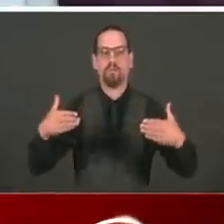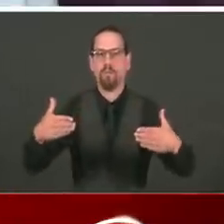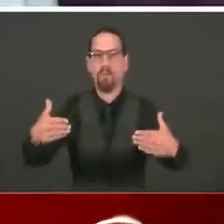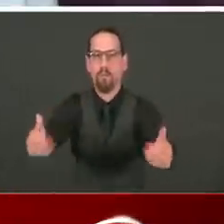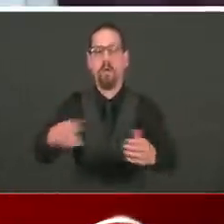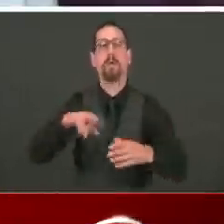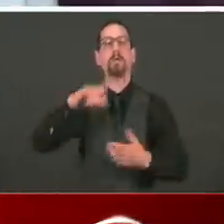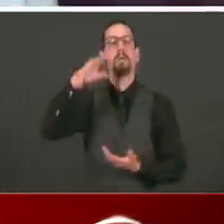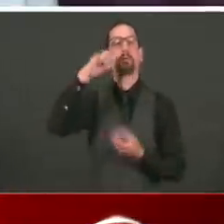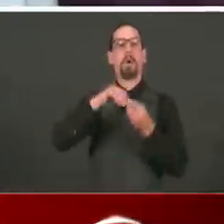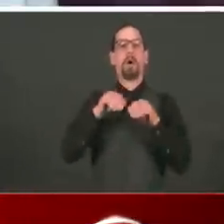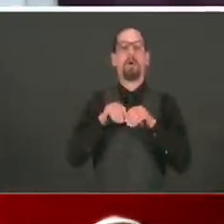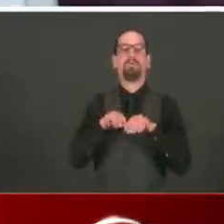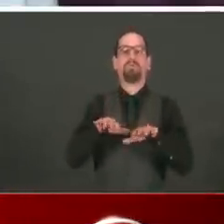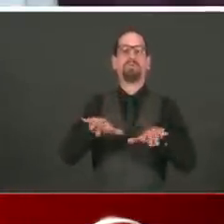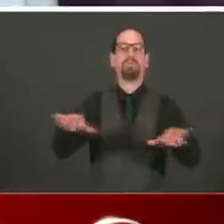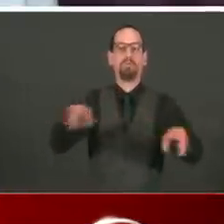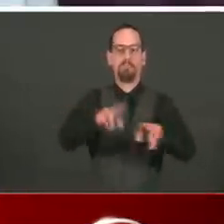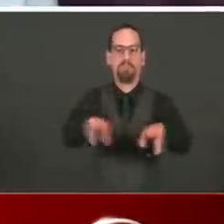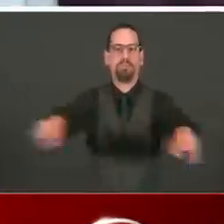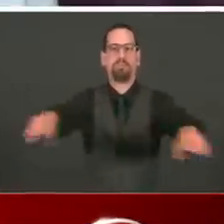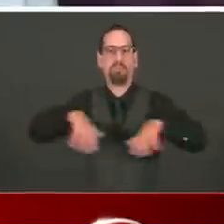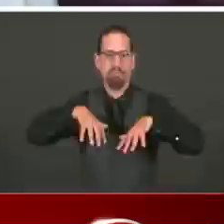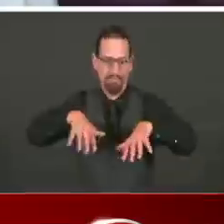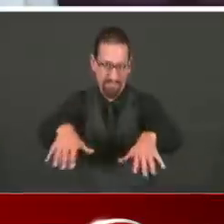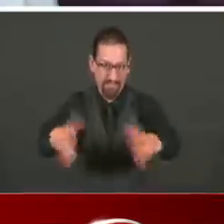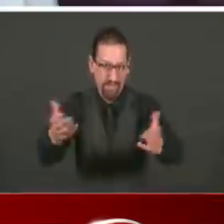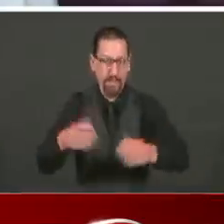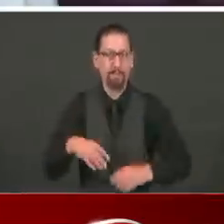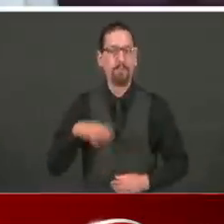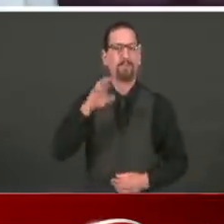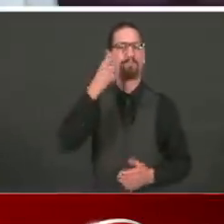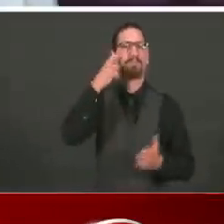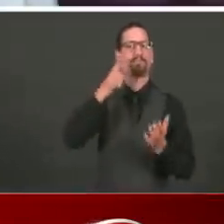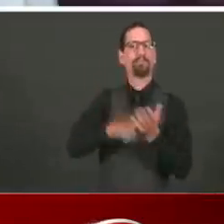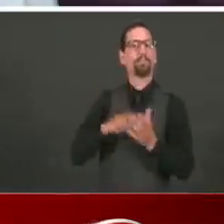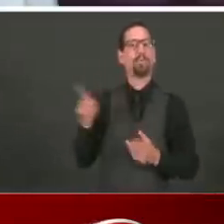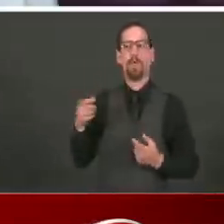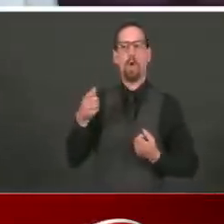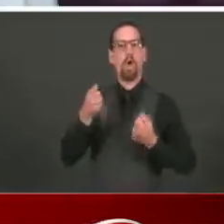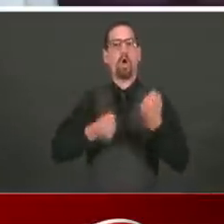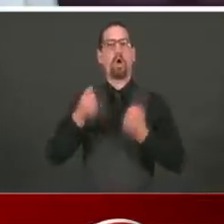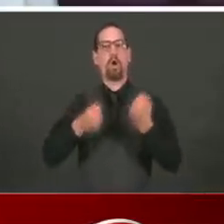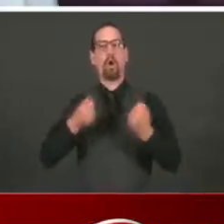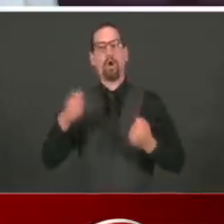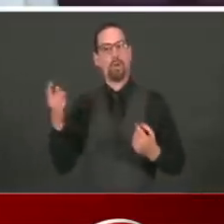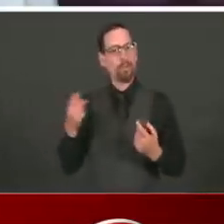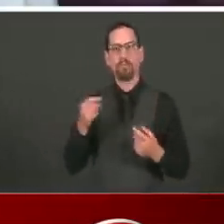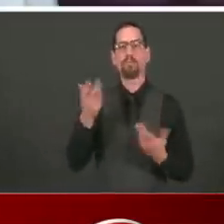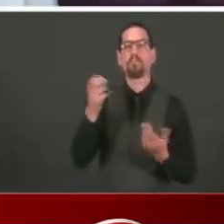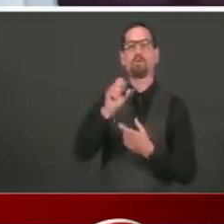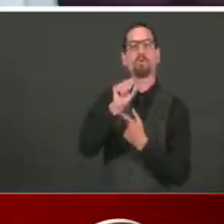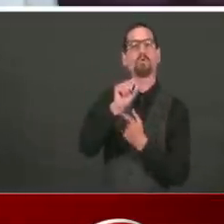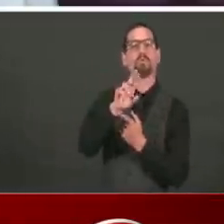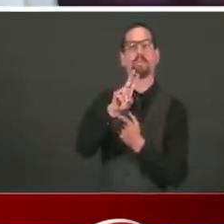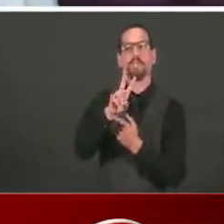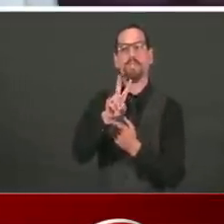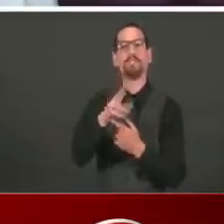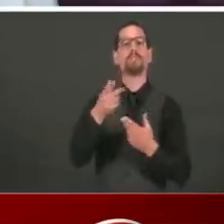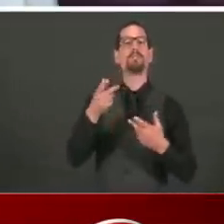in a car, flooding onto the beach, really close together, crowds at